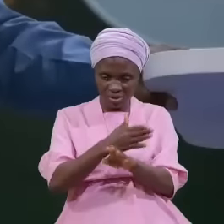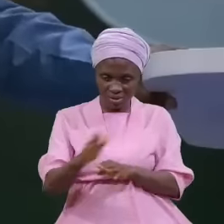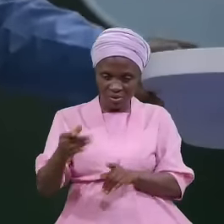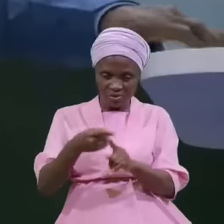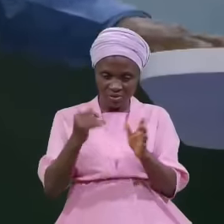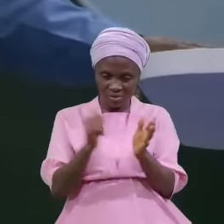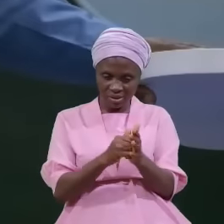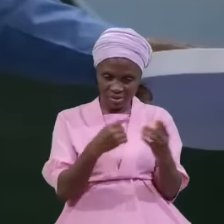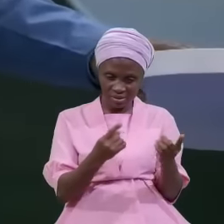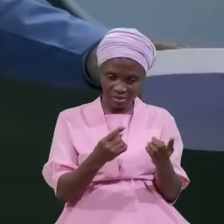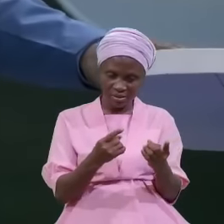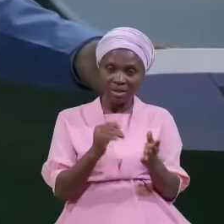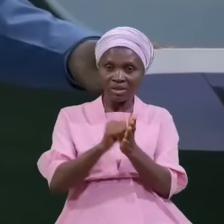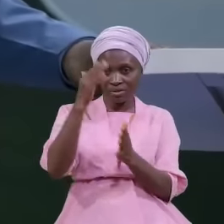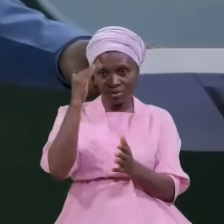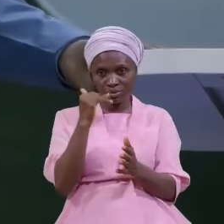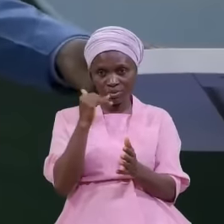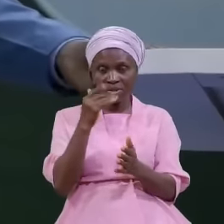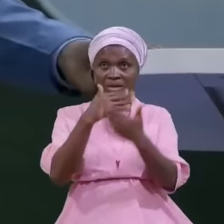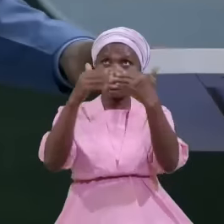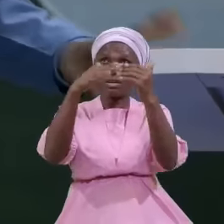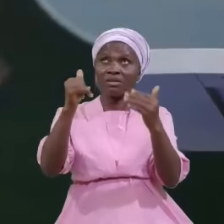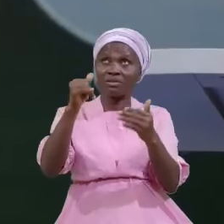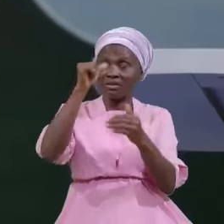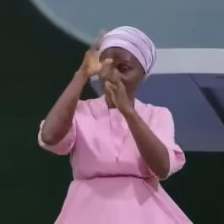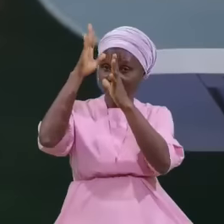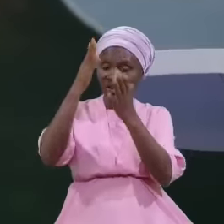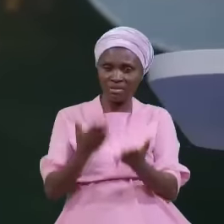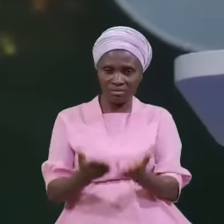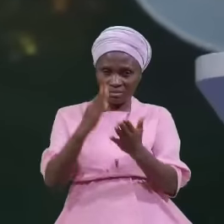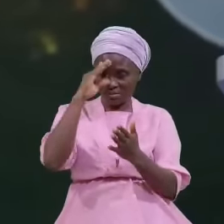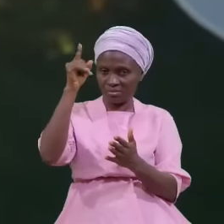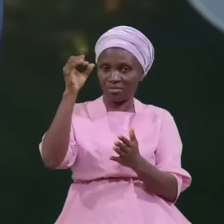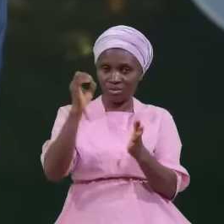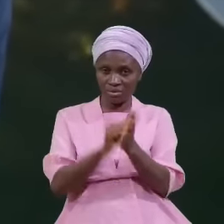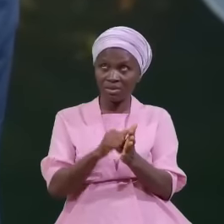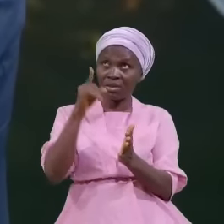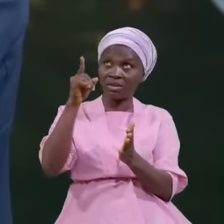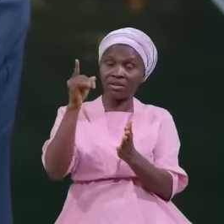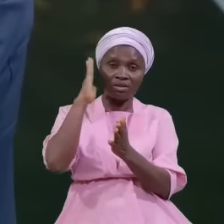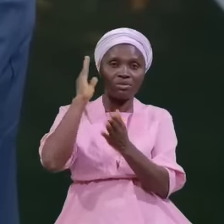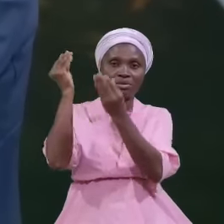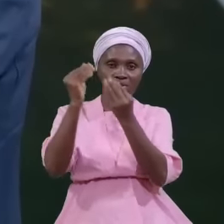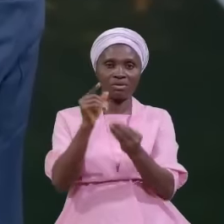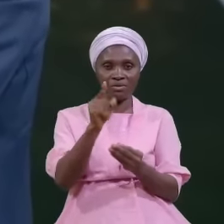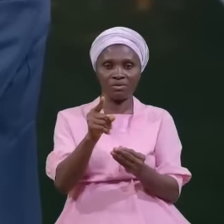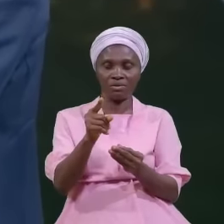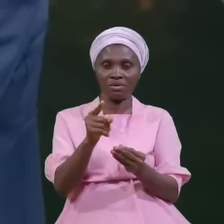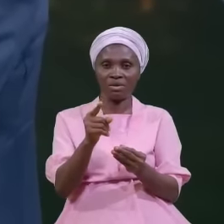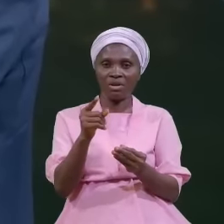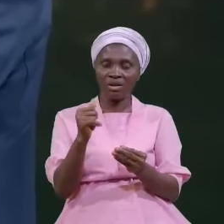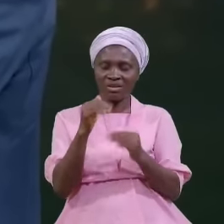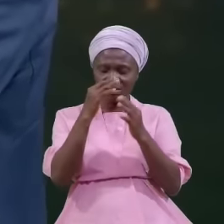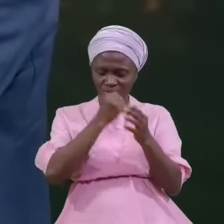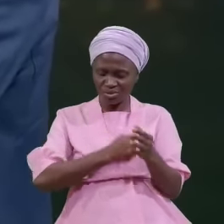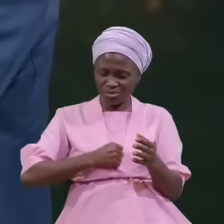That's why the Heavenly Father exalted him, so that he will give you that sorrow of heart, that conviction